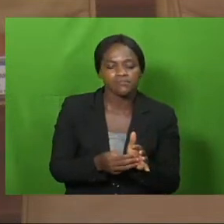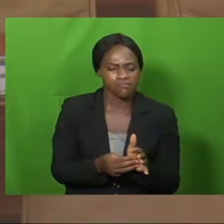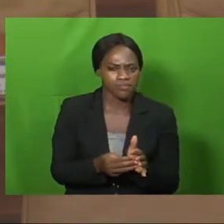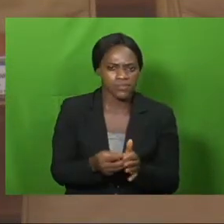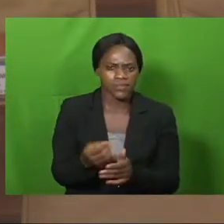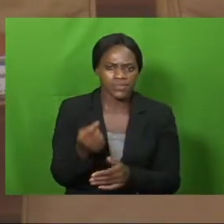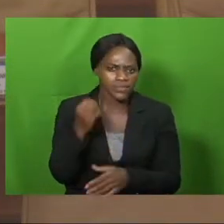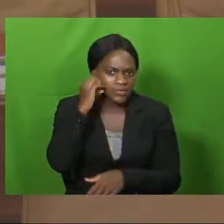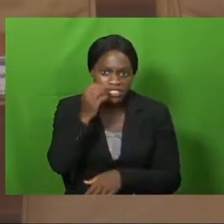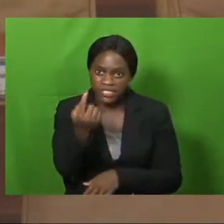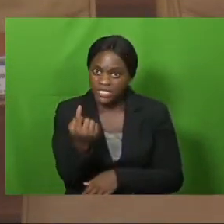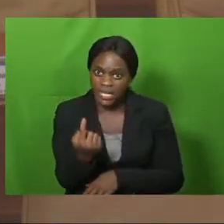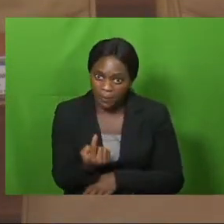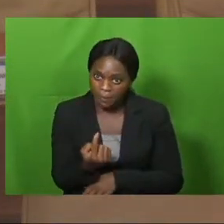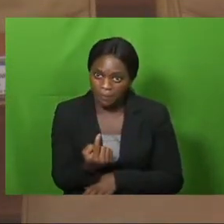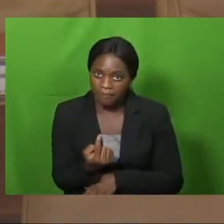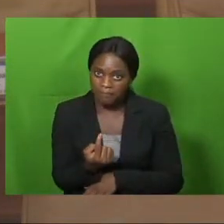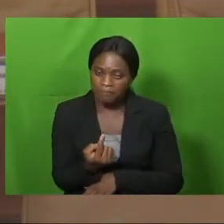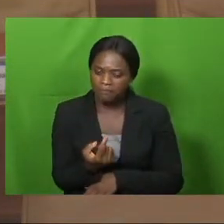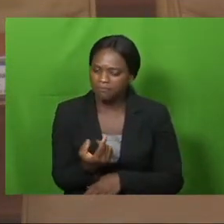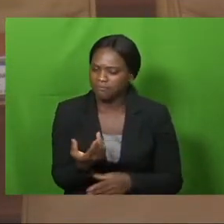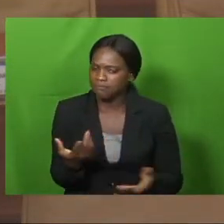please, we can do the check.